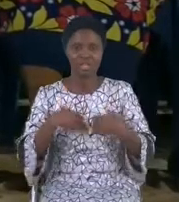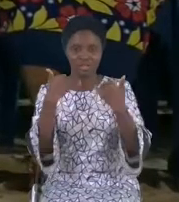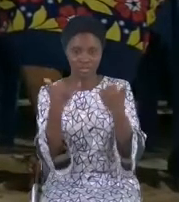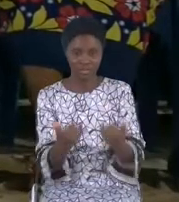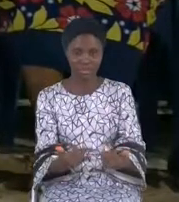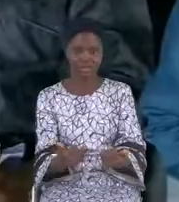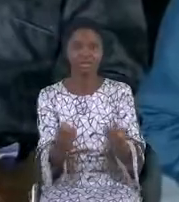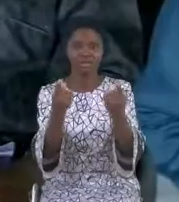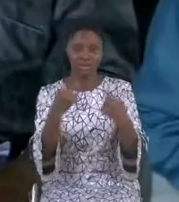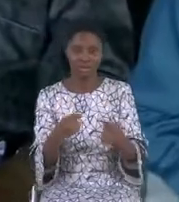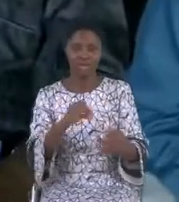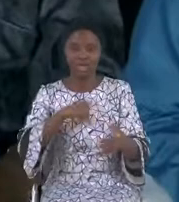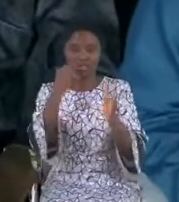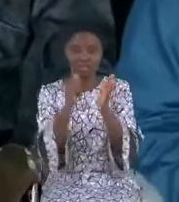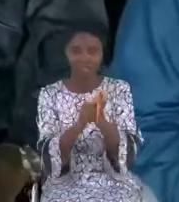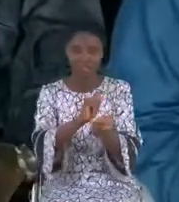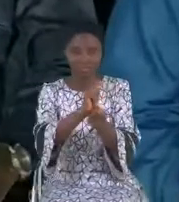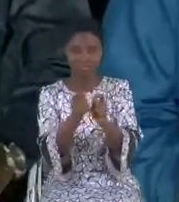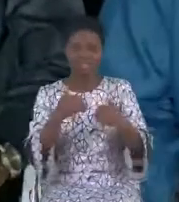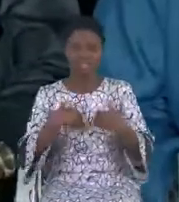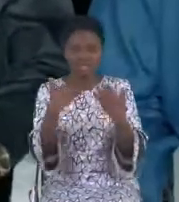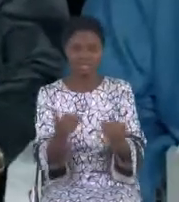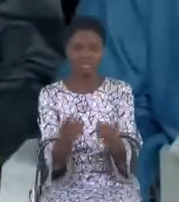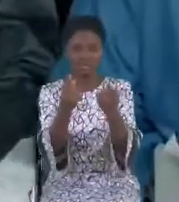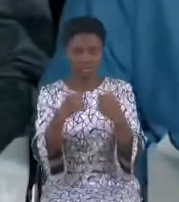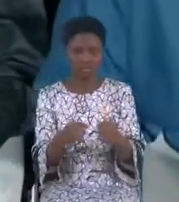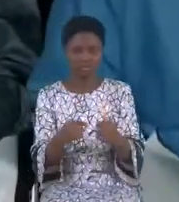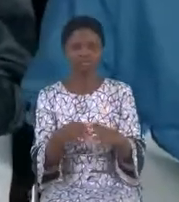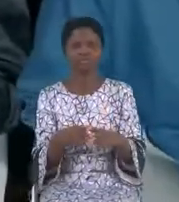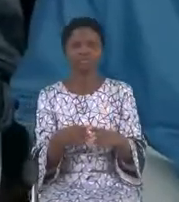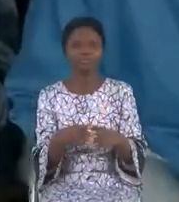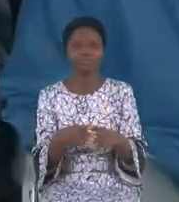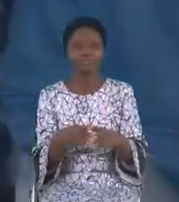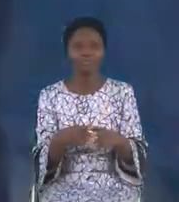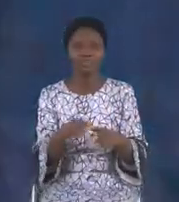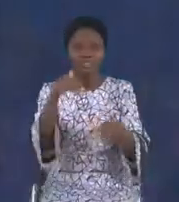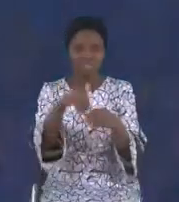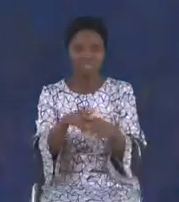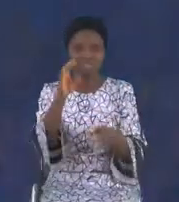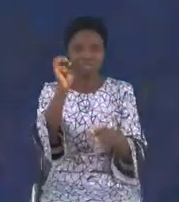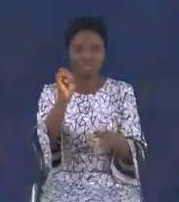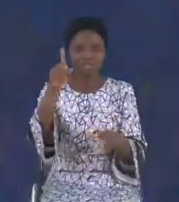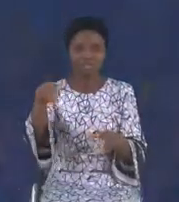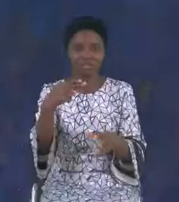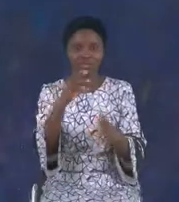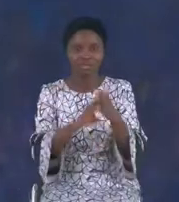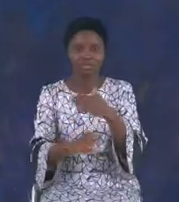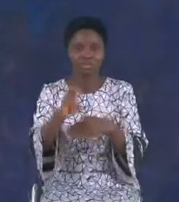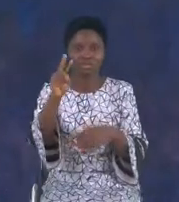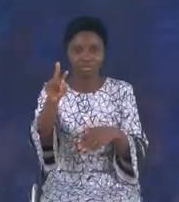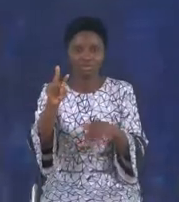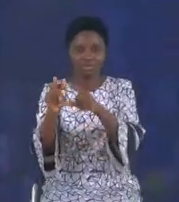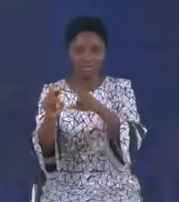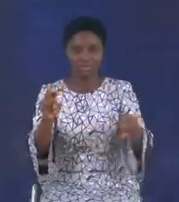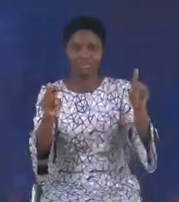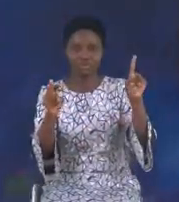has now come let me expand this story for you we're looking at ephesians chapter two and i'm reading from verse one here